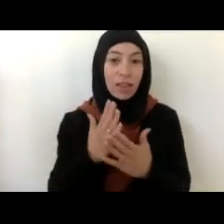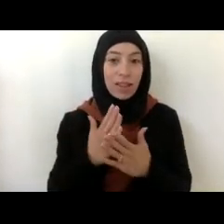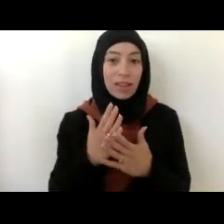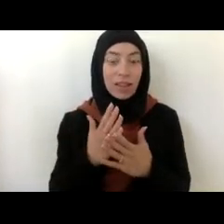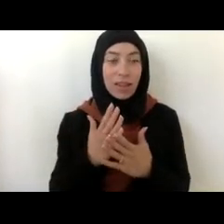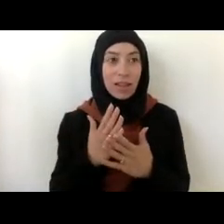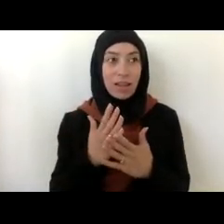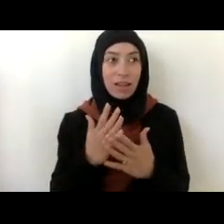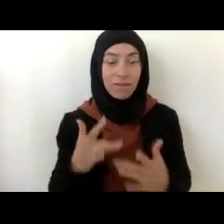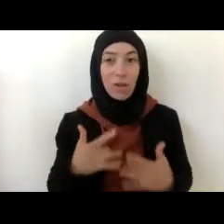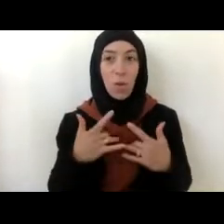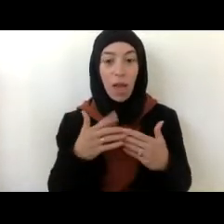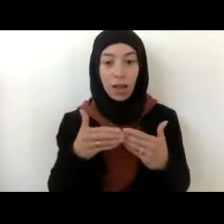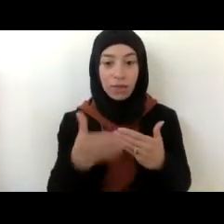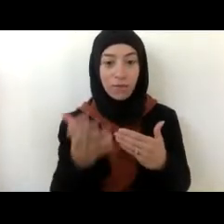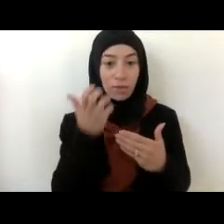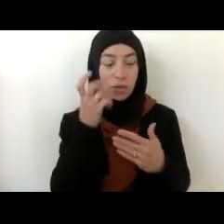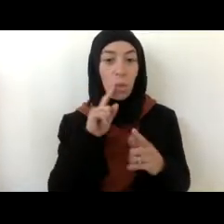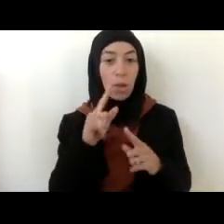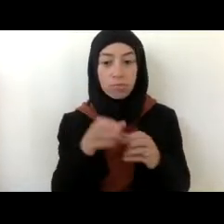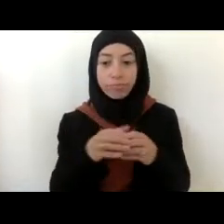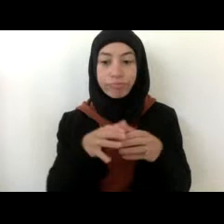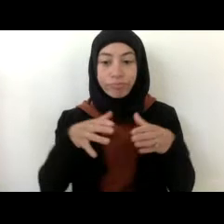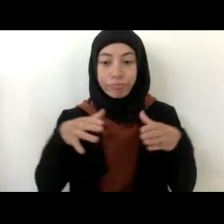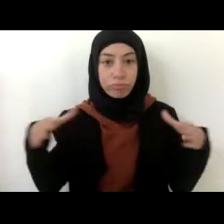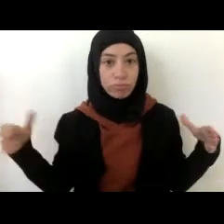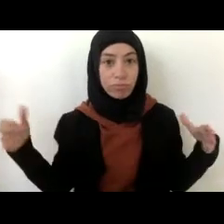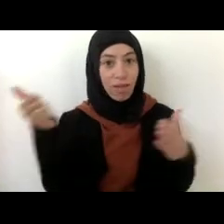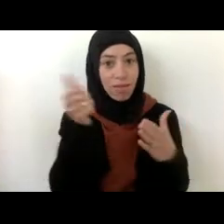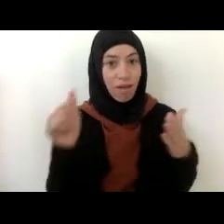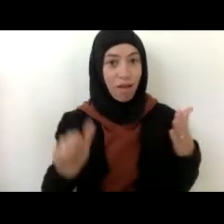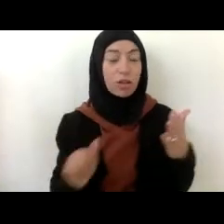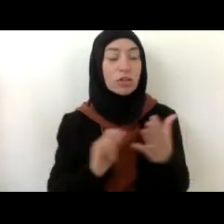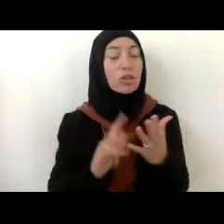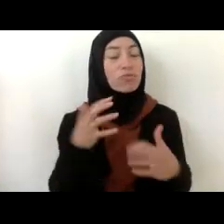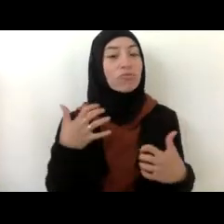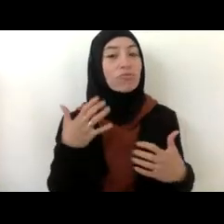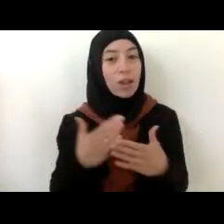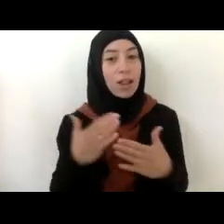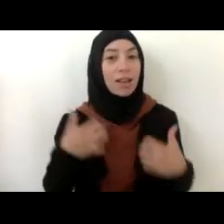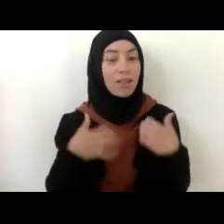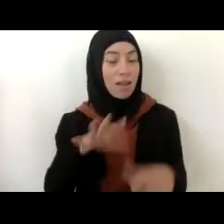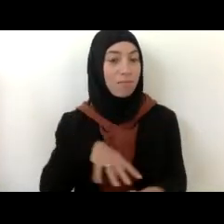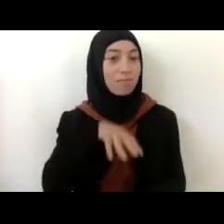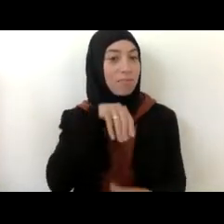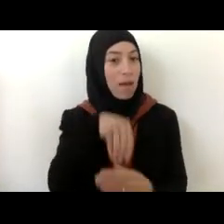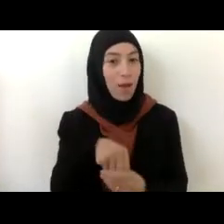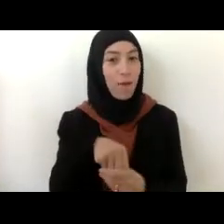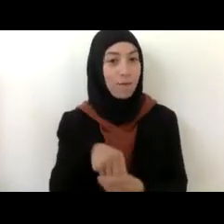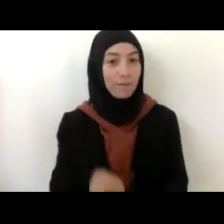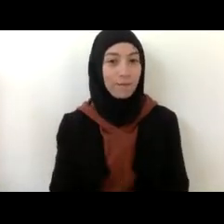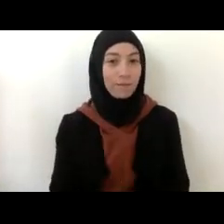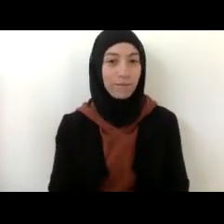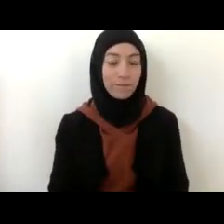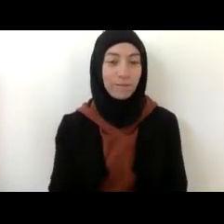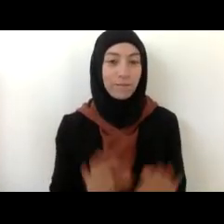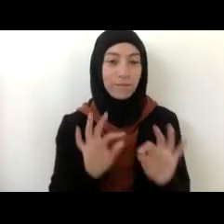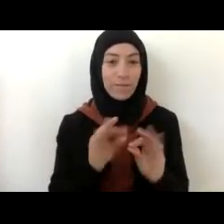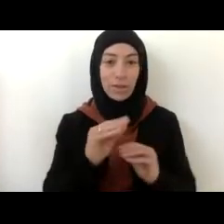legacy-building project. So it's something really exciting to be part of. Next slide, please,